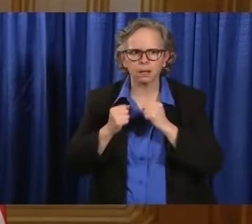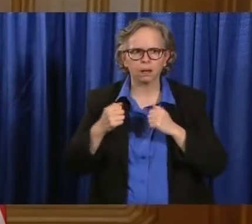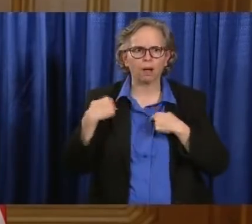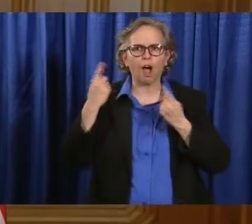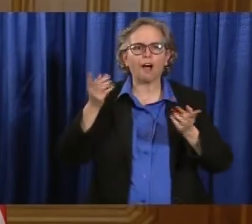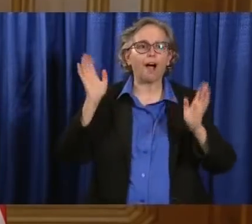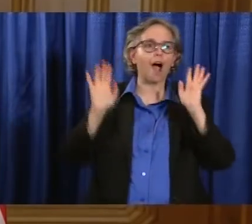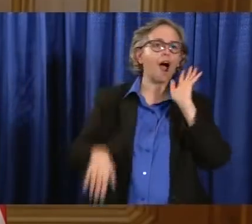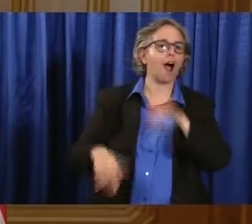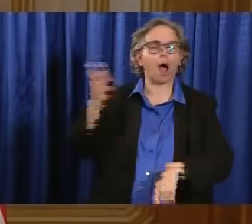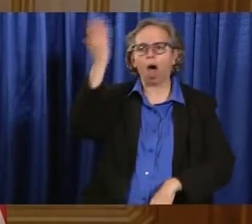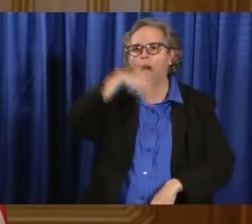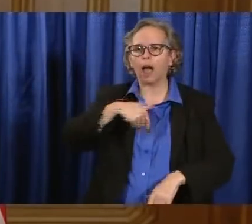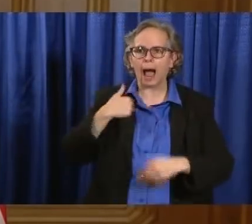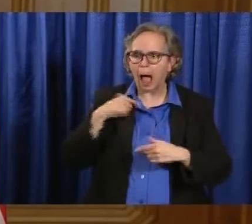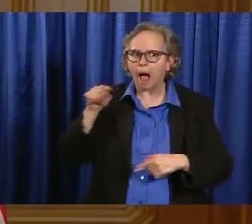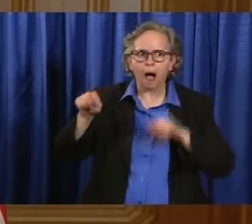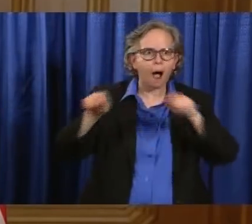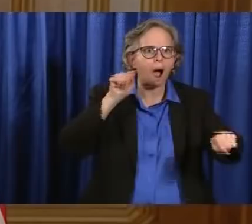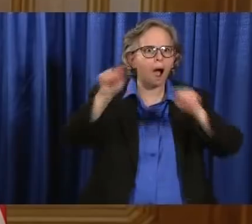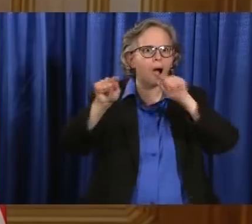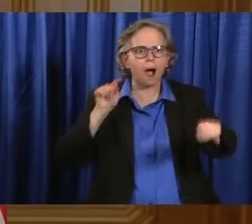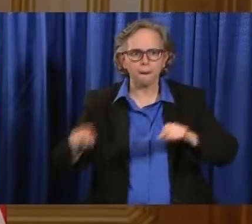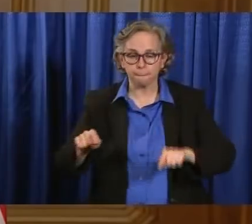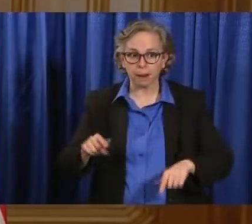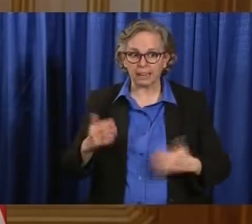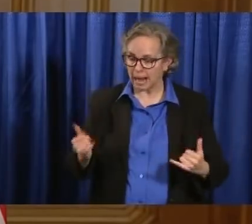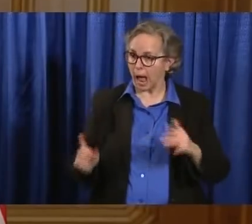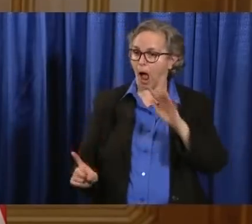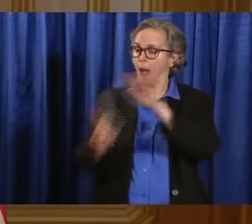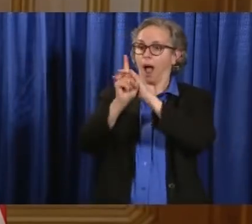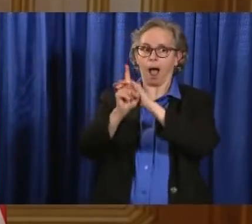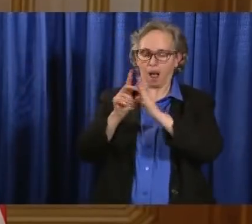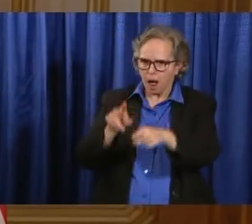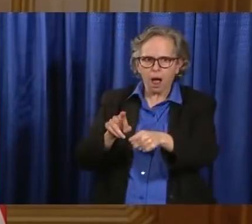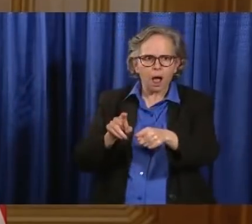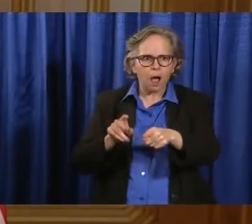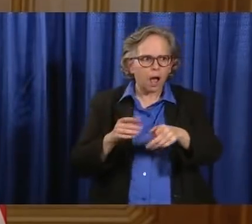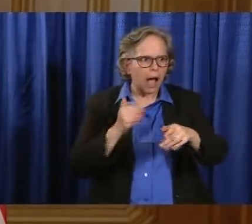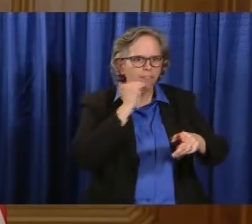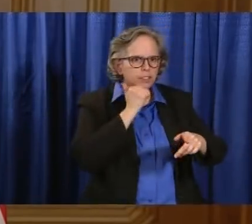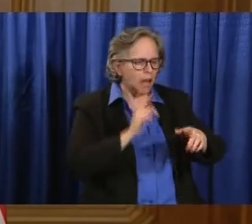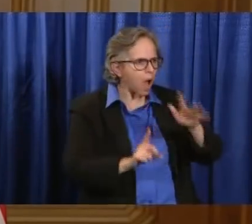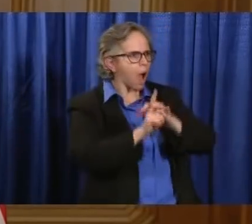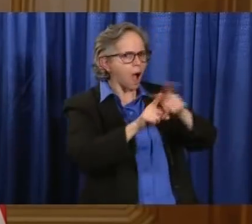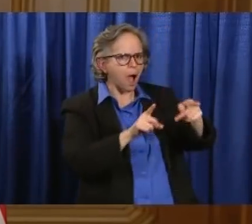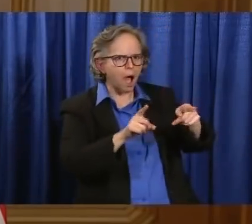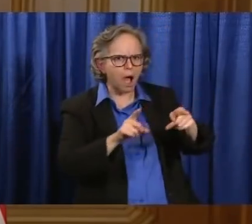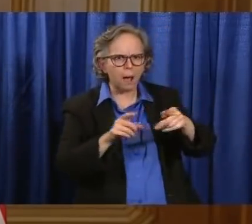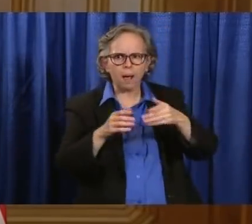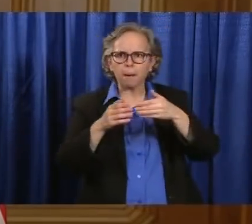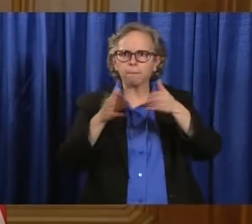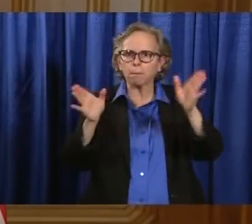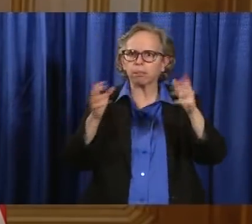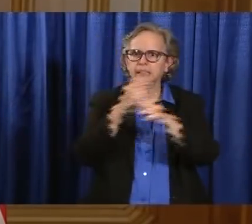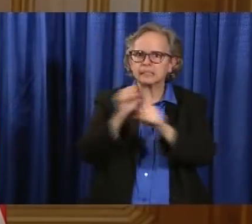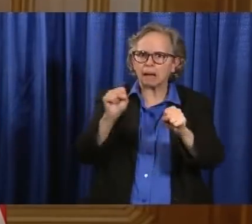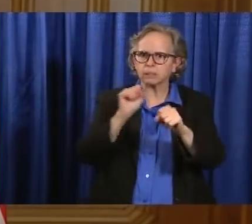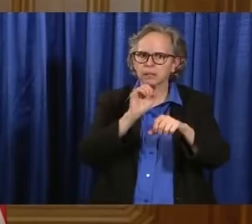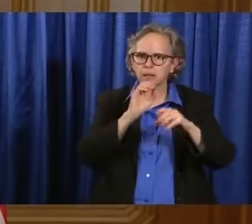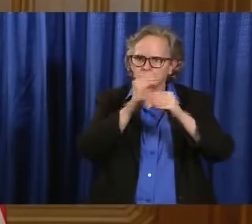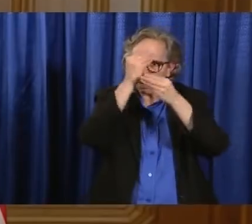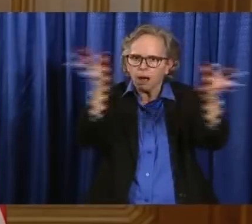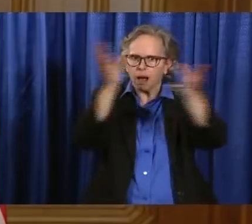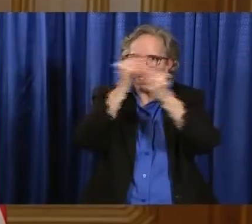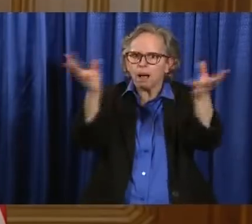them most of the time, but they're out there working every single day to keep us safe. One of the statistics that